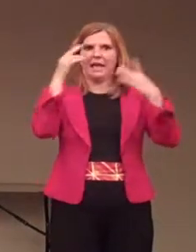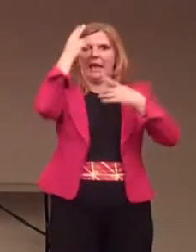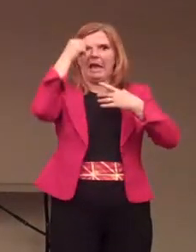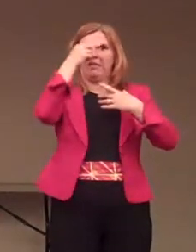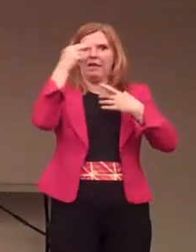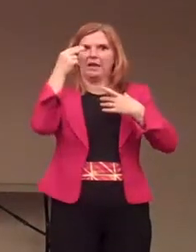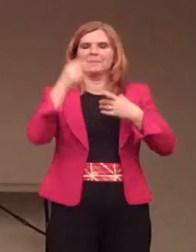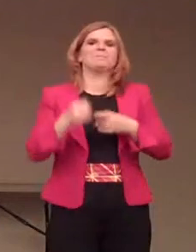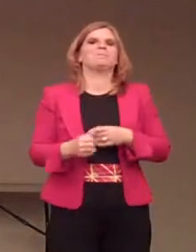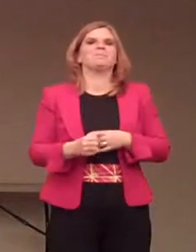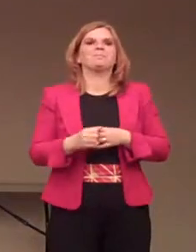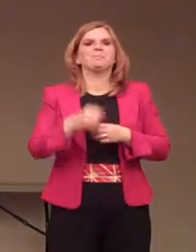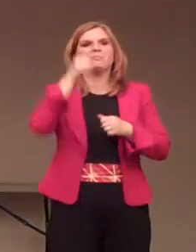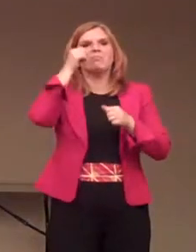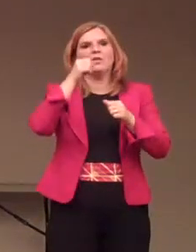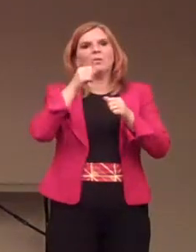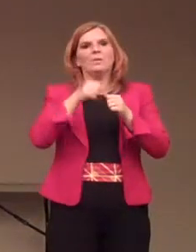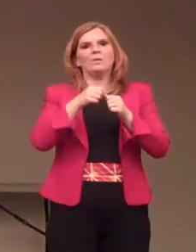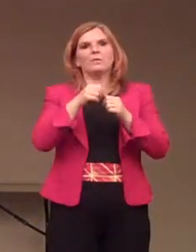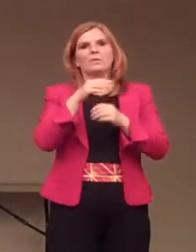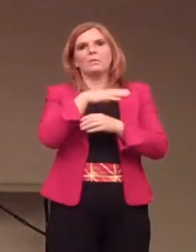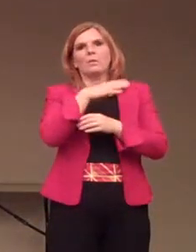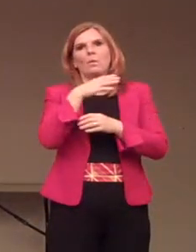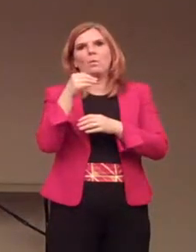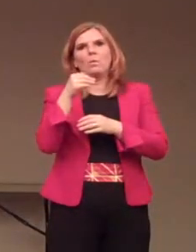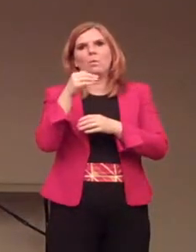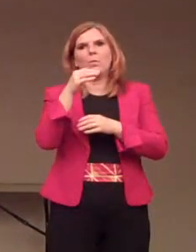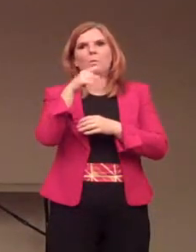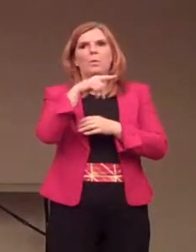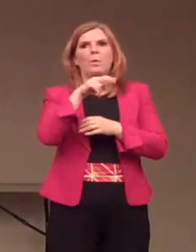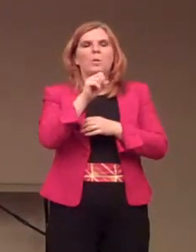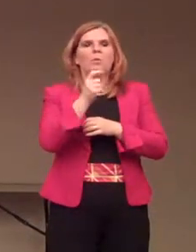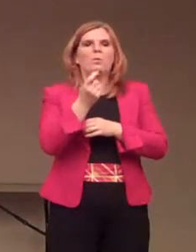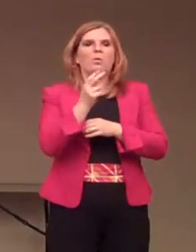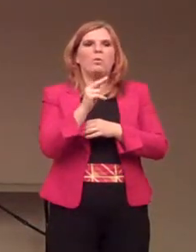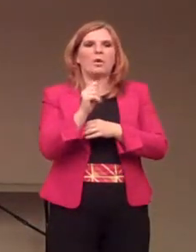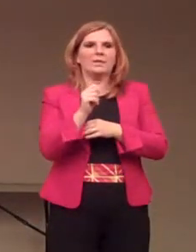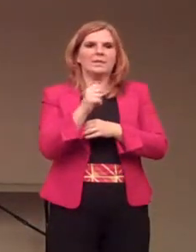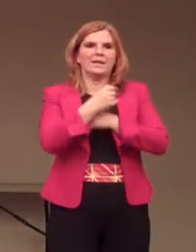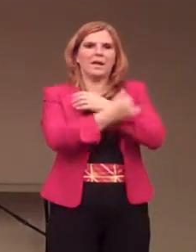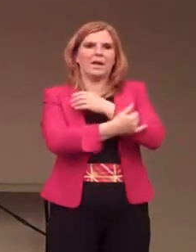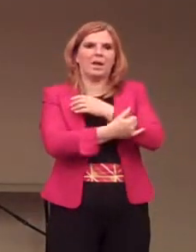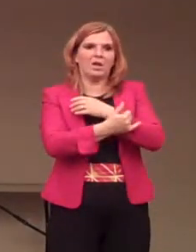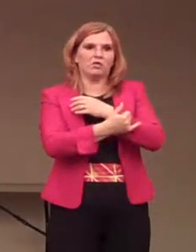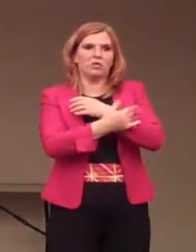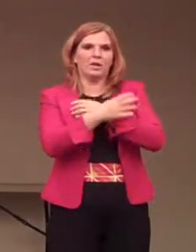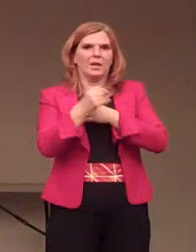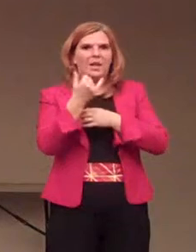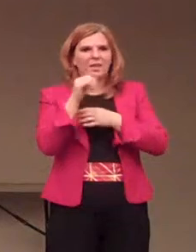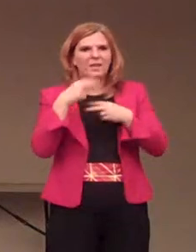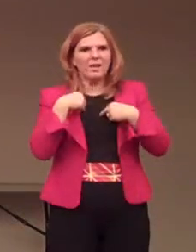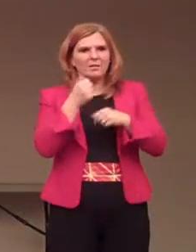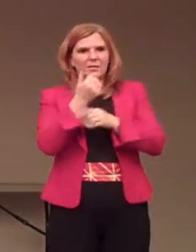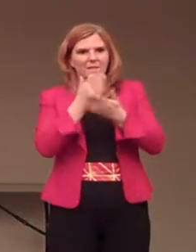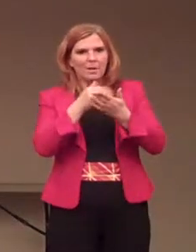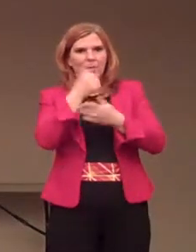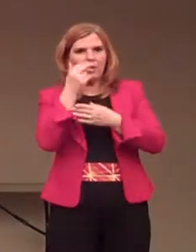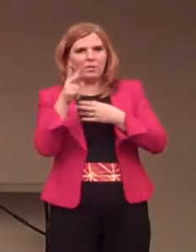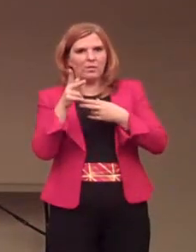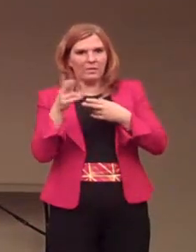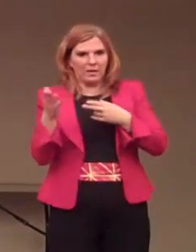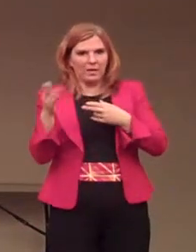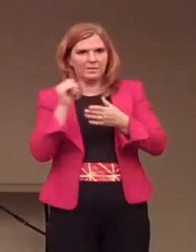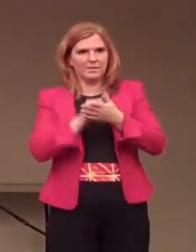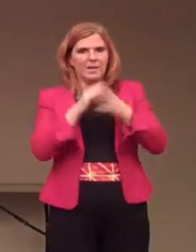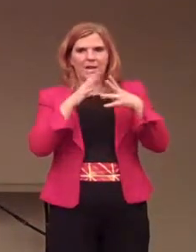Remember, this is an overwhelmingly Protestant country. Okay? And they have some other things that a lot